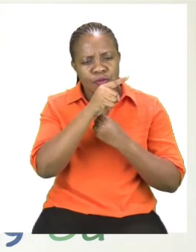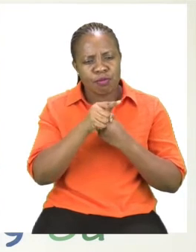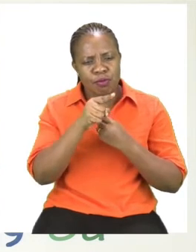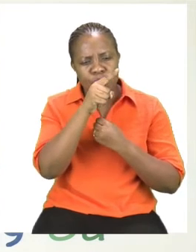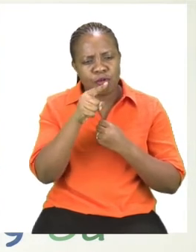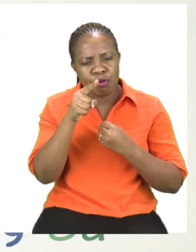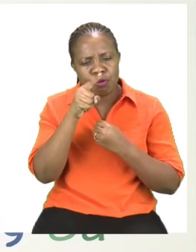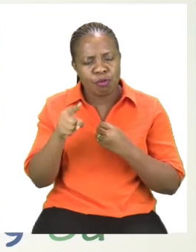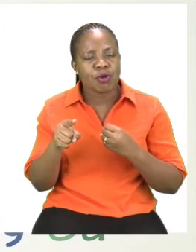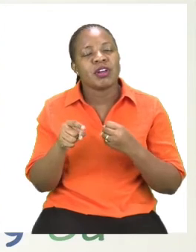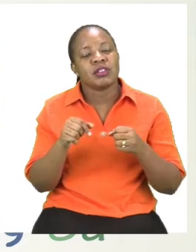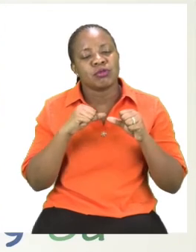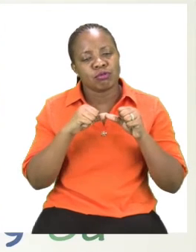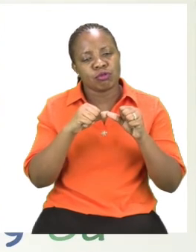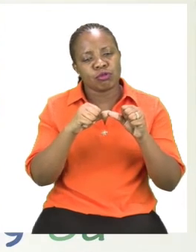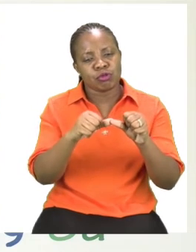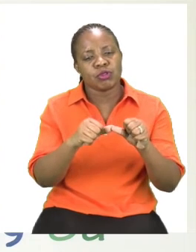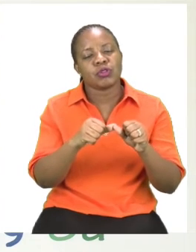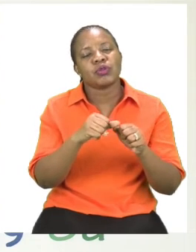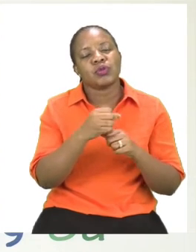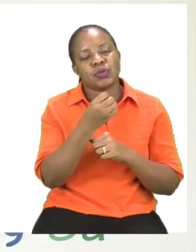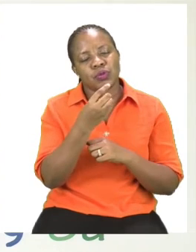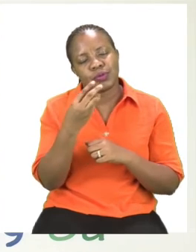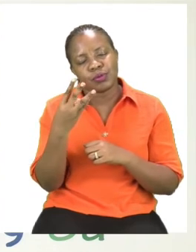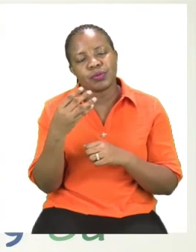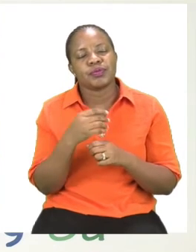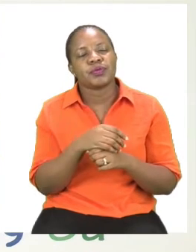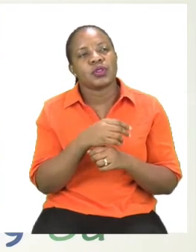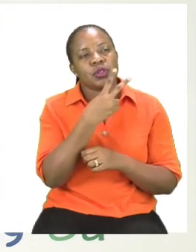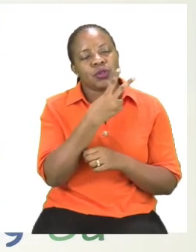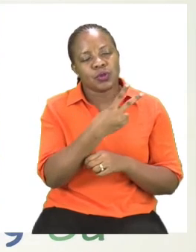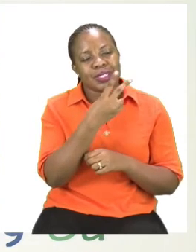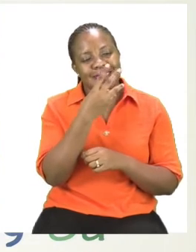counting from 26. Are you ready? Let's go.